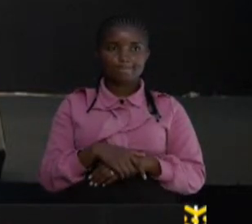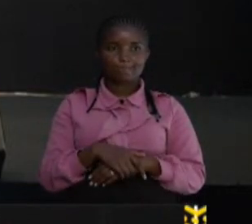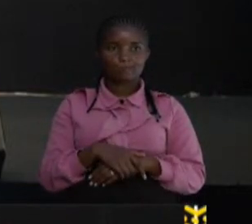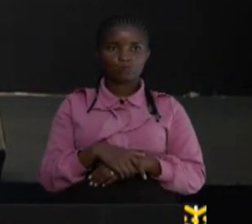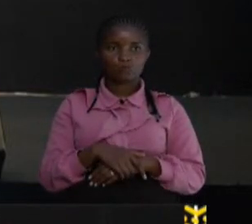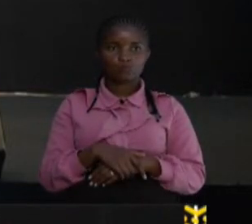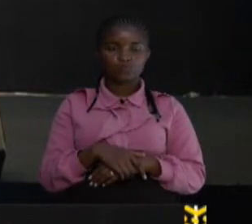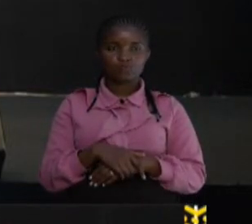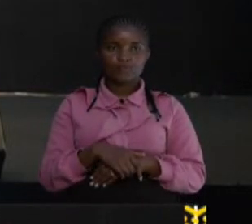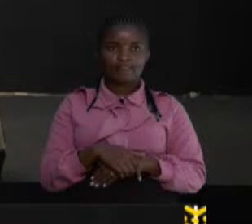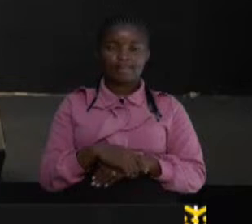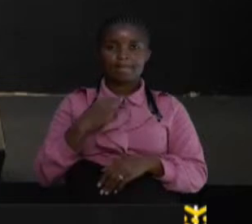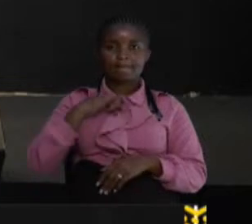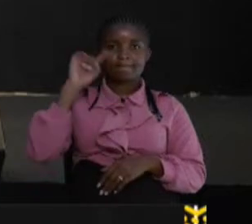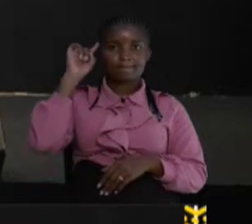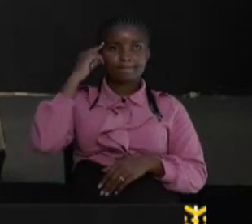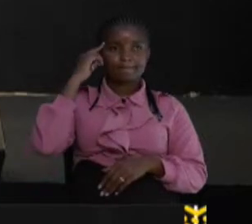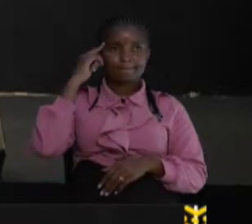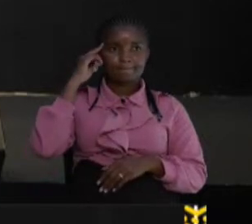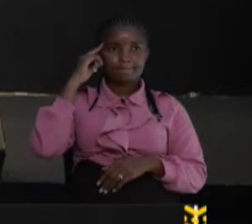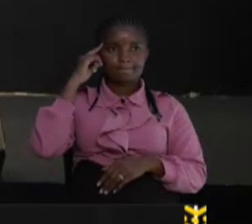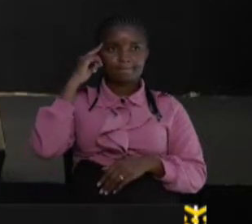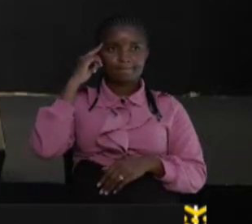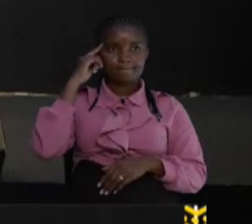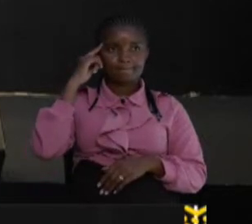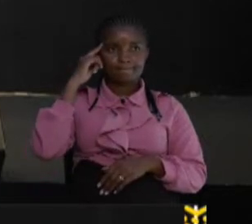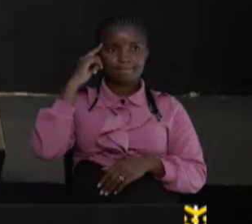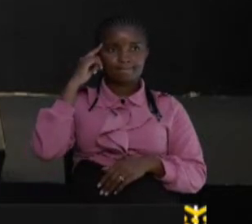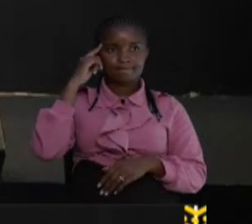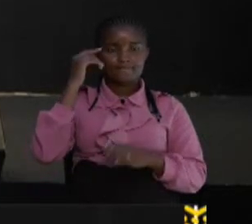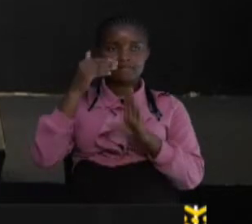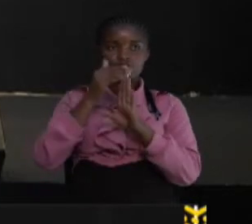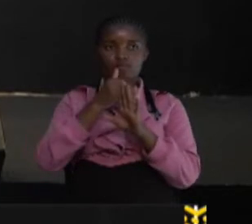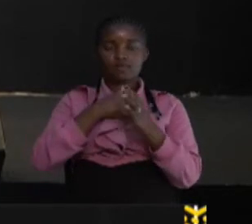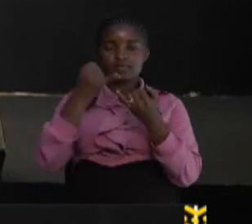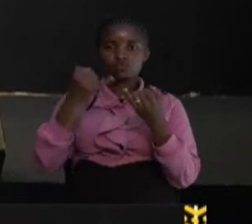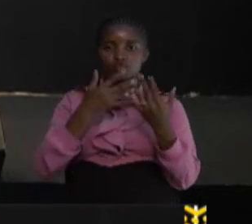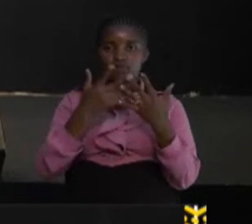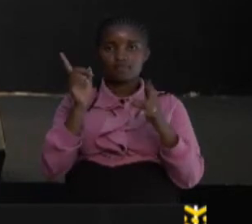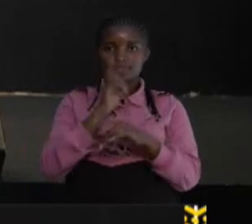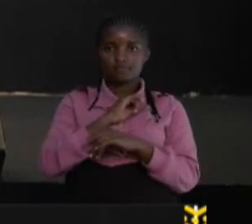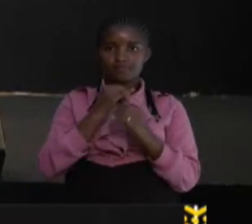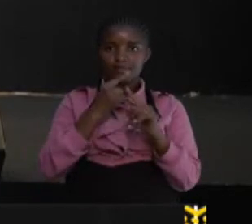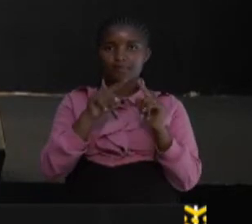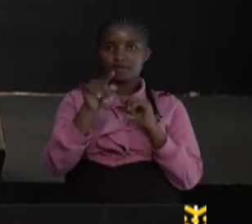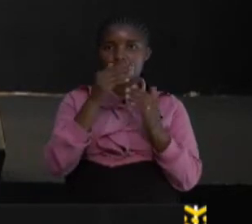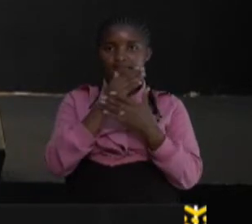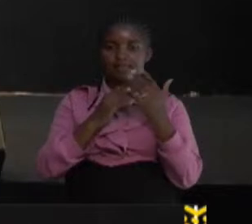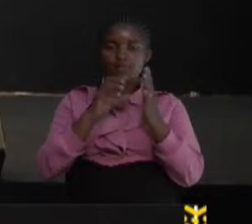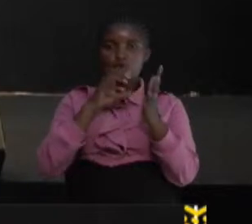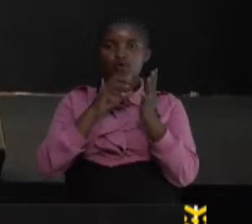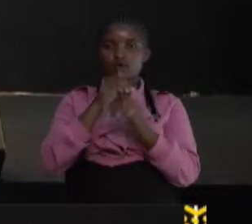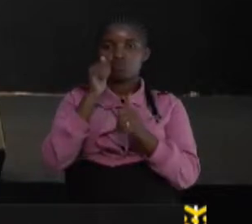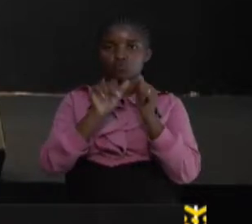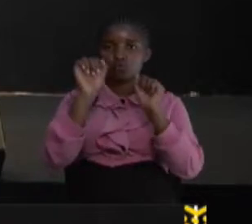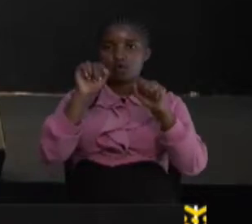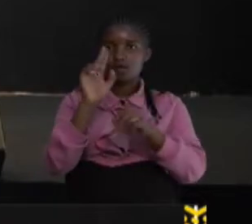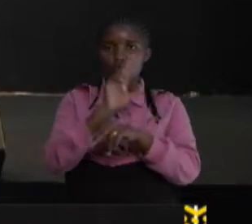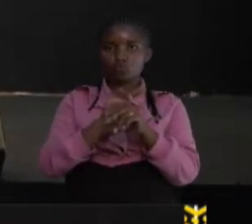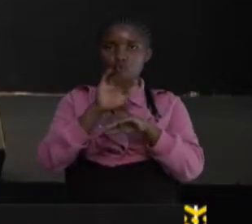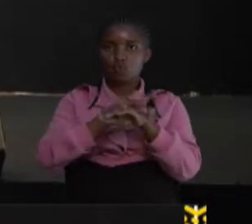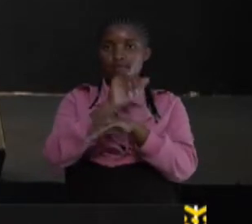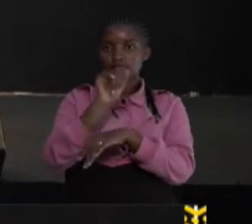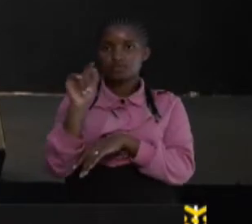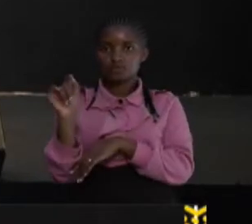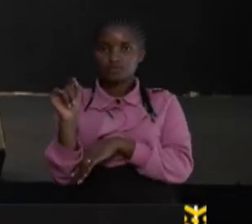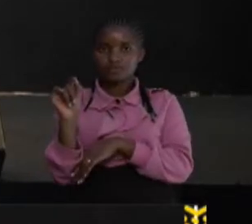Yeah. So I think I went ahead of myself to, introduce some things. But here are some of the content formats you can use on TikTok. Go